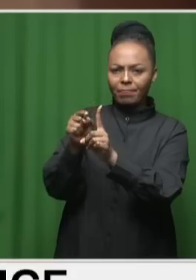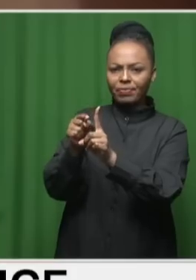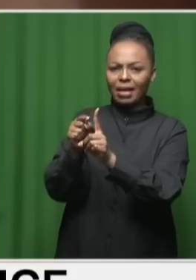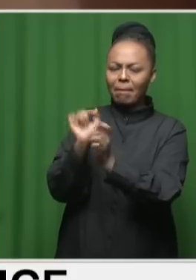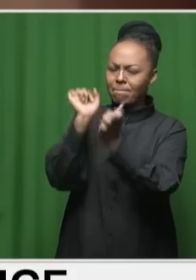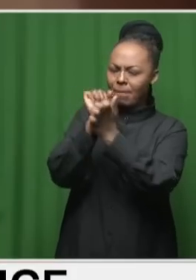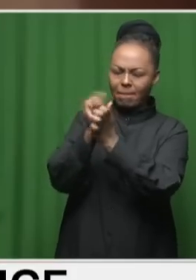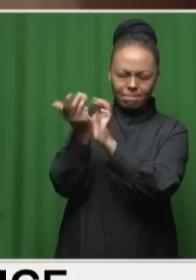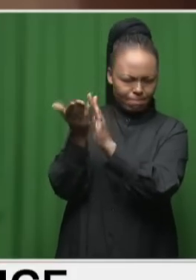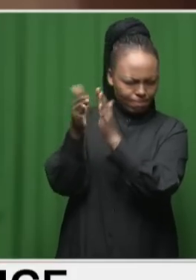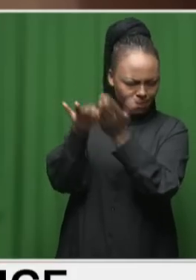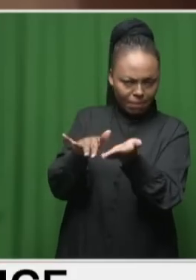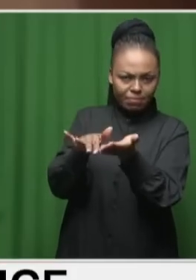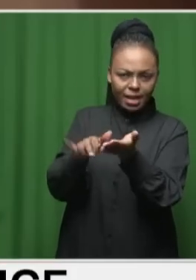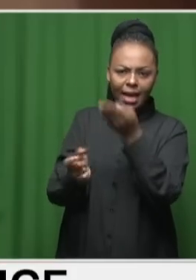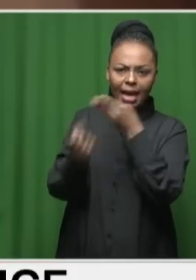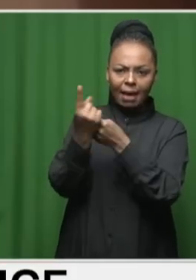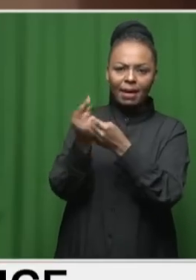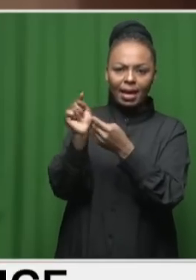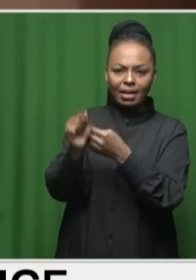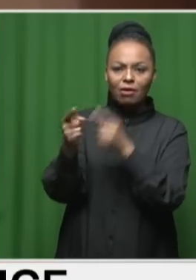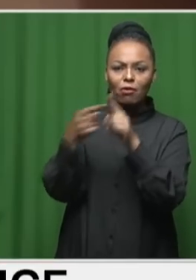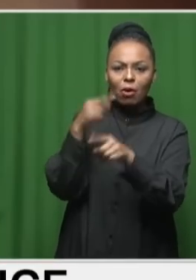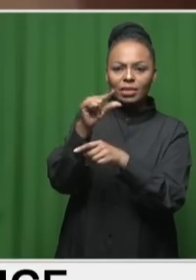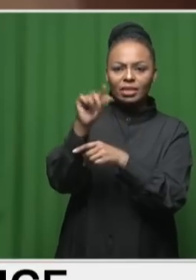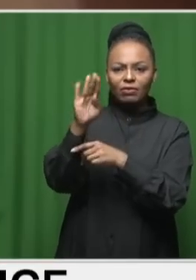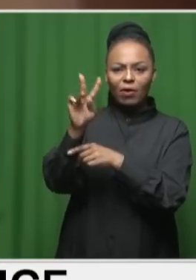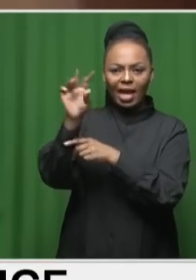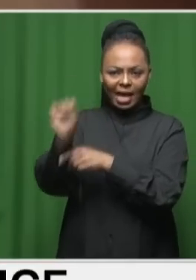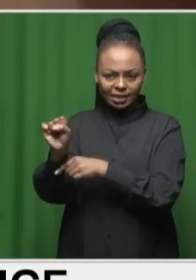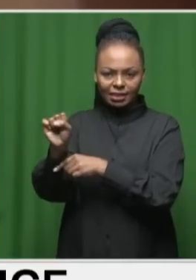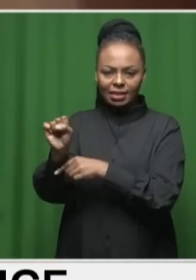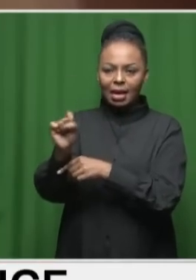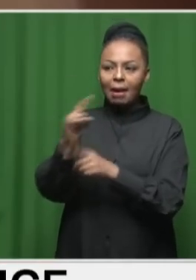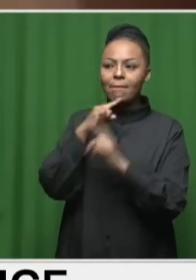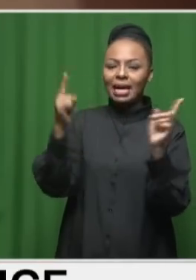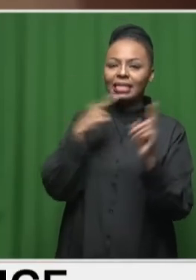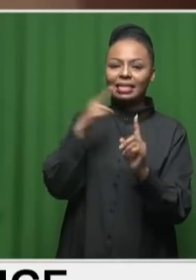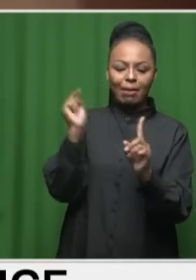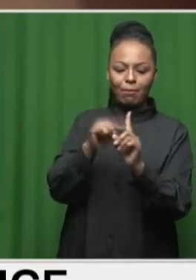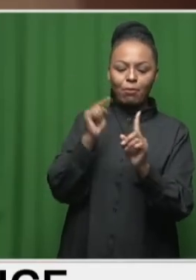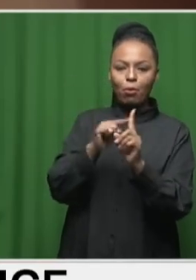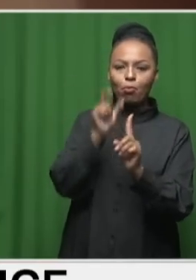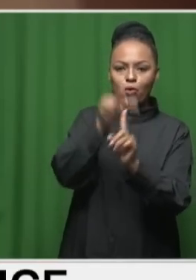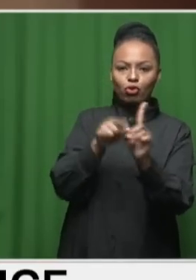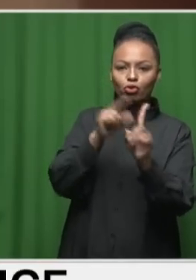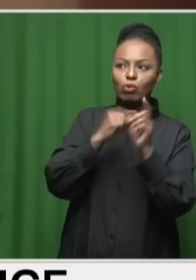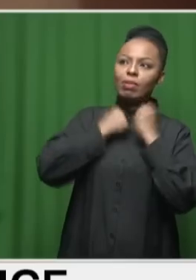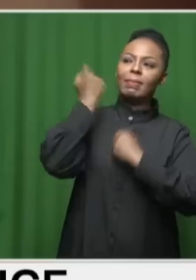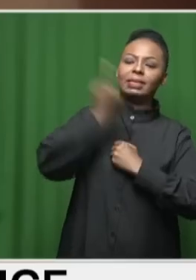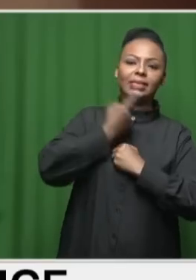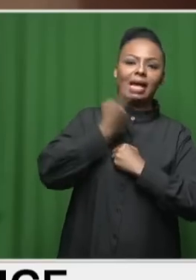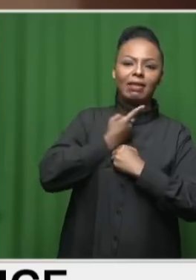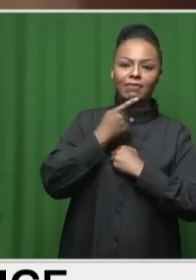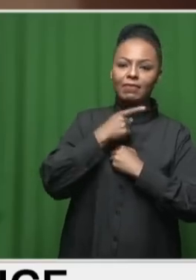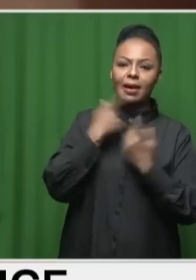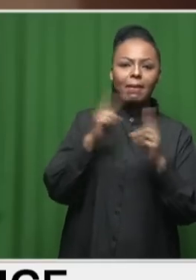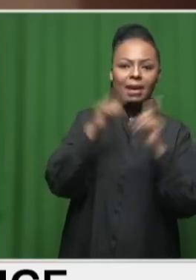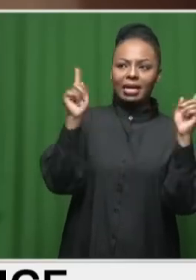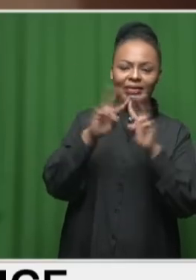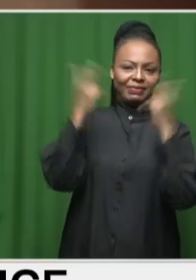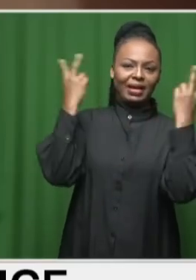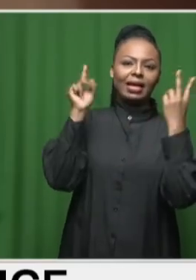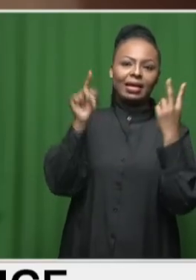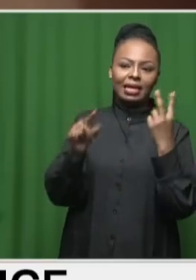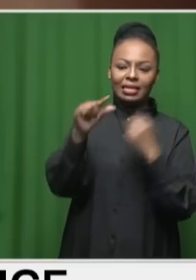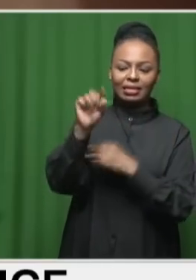and then they registered it as a suicide to cover up their deeds. And DCS